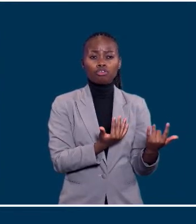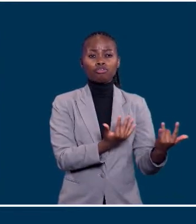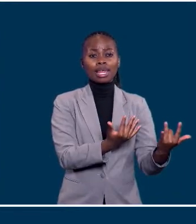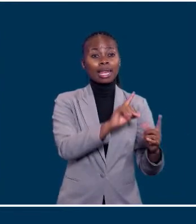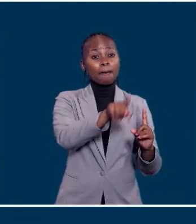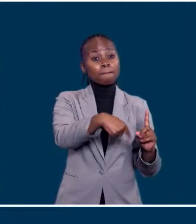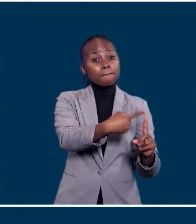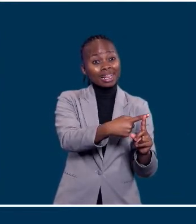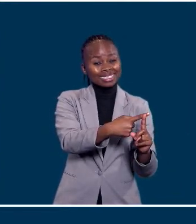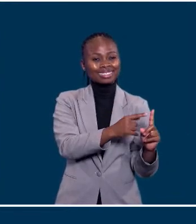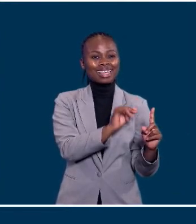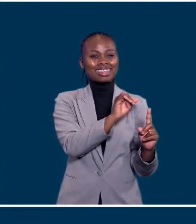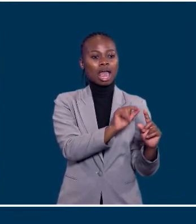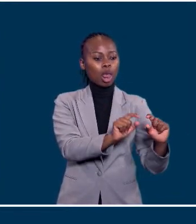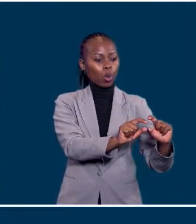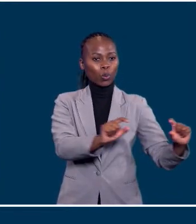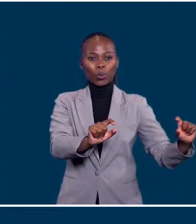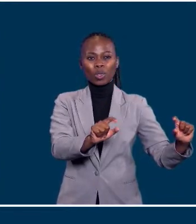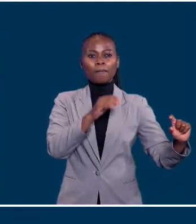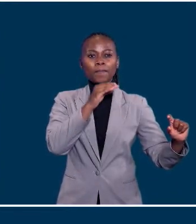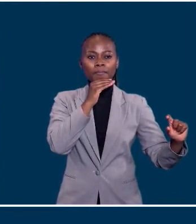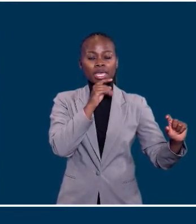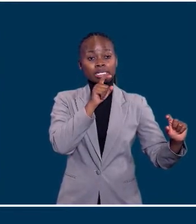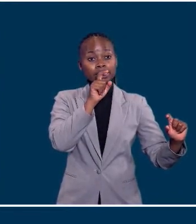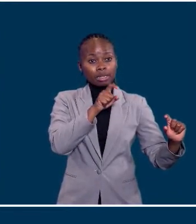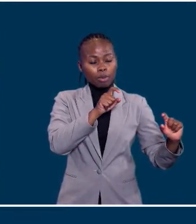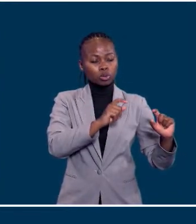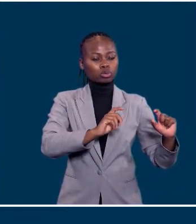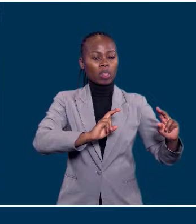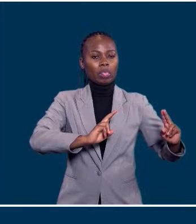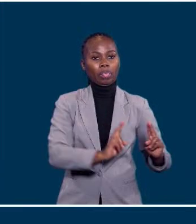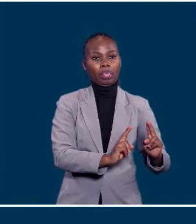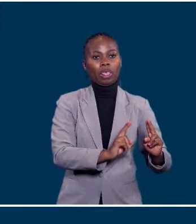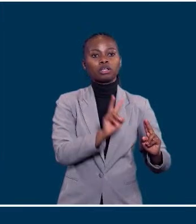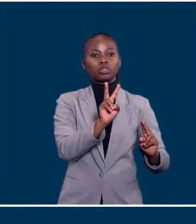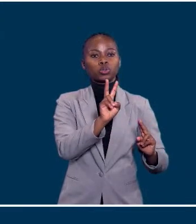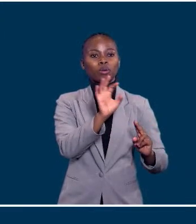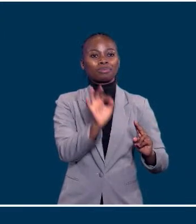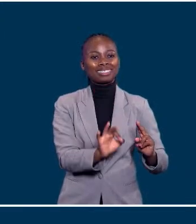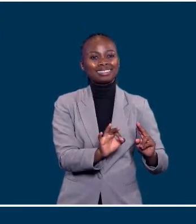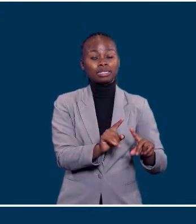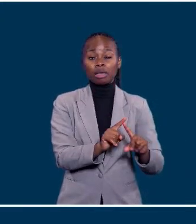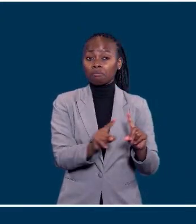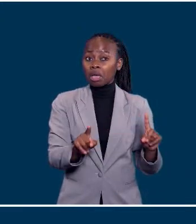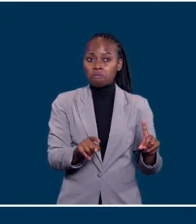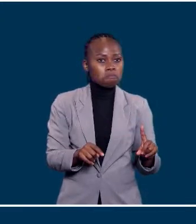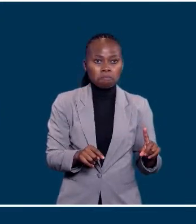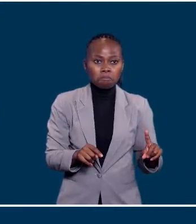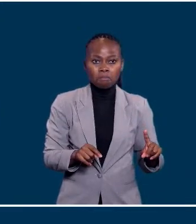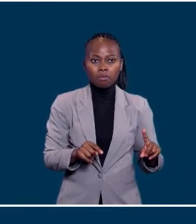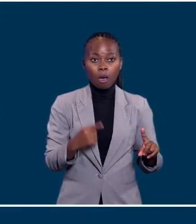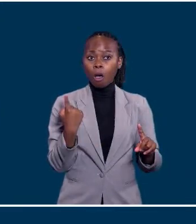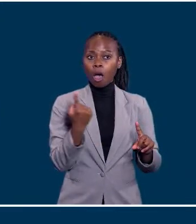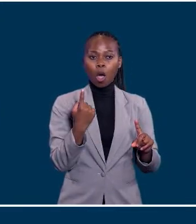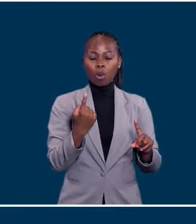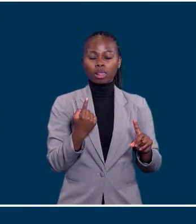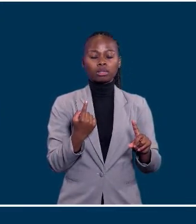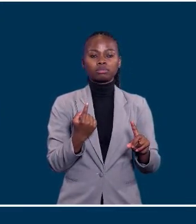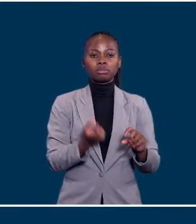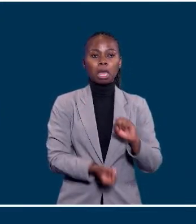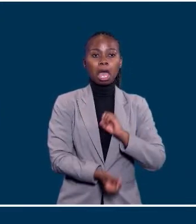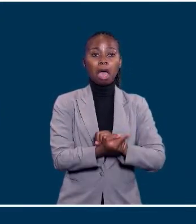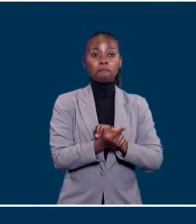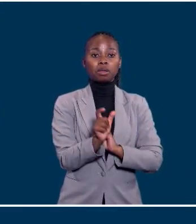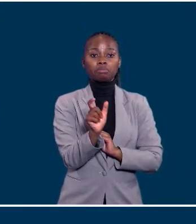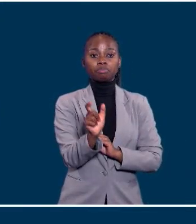yellow bar, so it was supposed to come down by almost a full 2 percentage points, but it actually fell by only the green amount, and you end